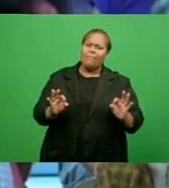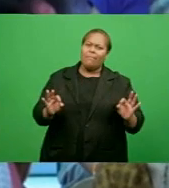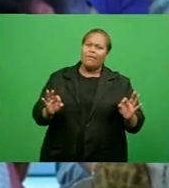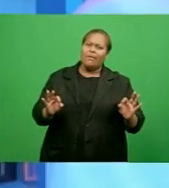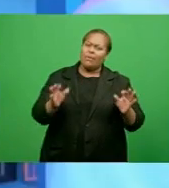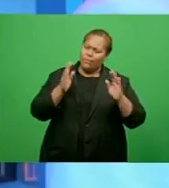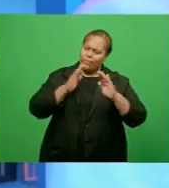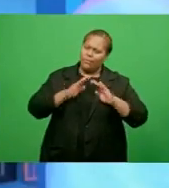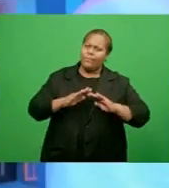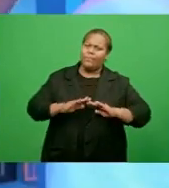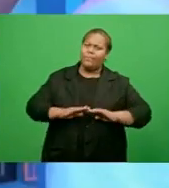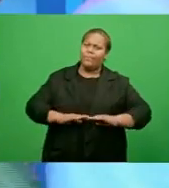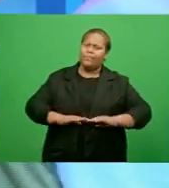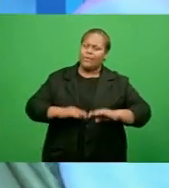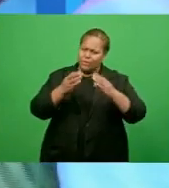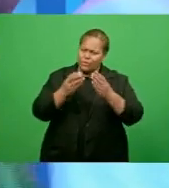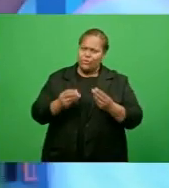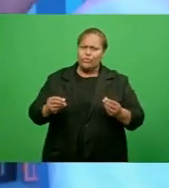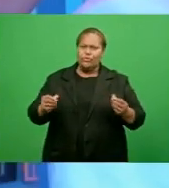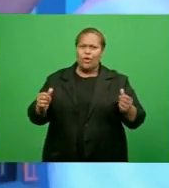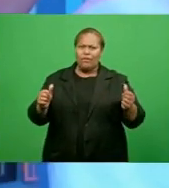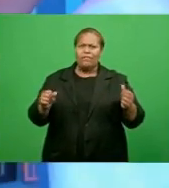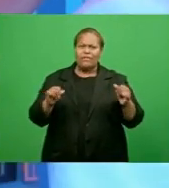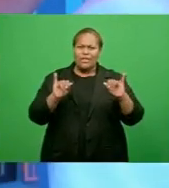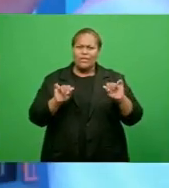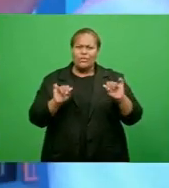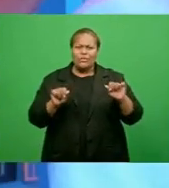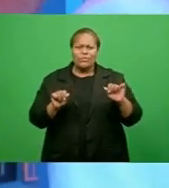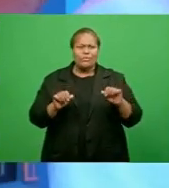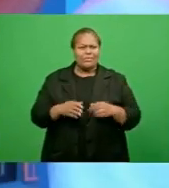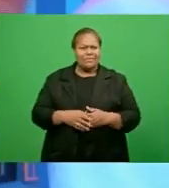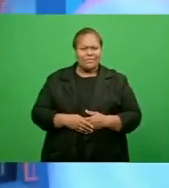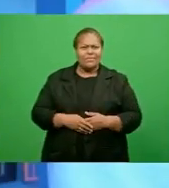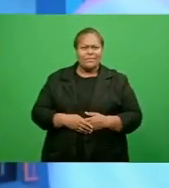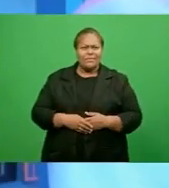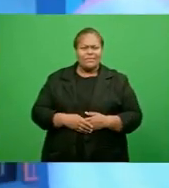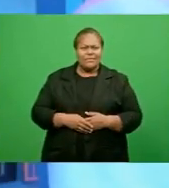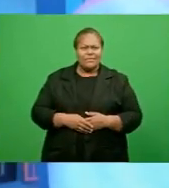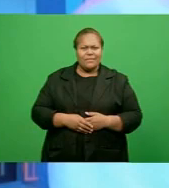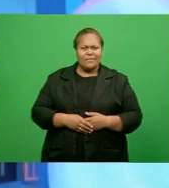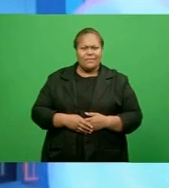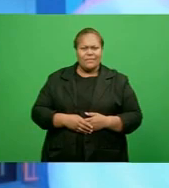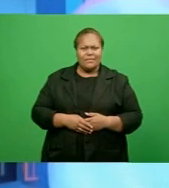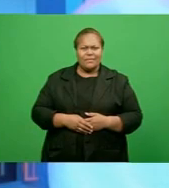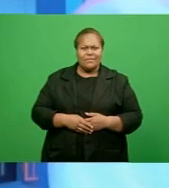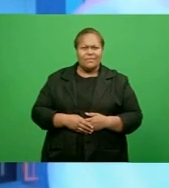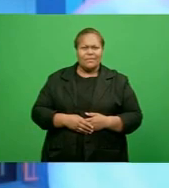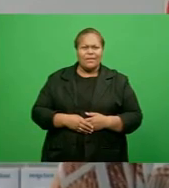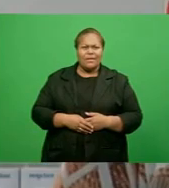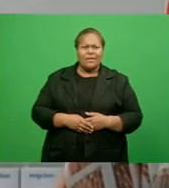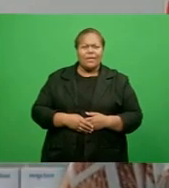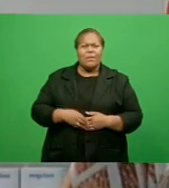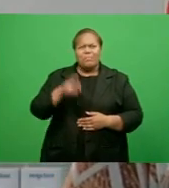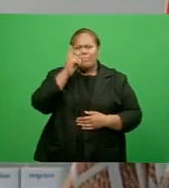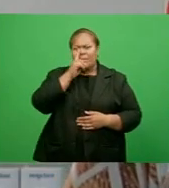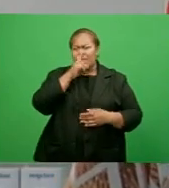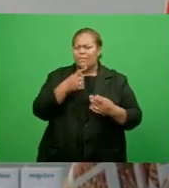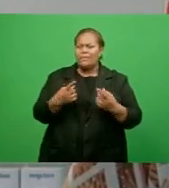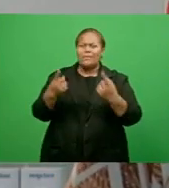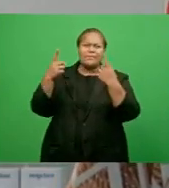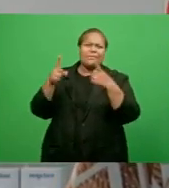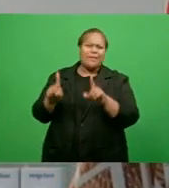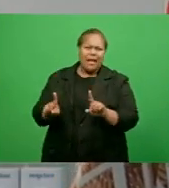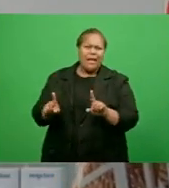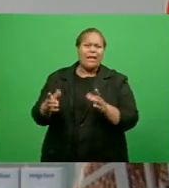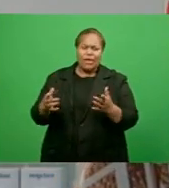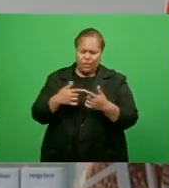situations which led to the death of hundreds of thousands, more than any pandemic, gives us cause to learn